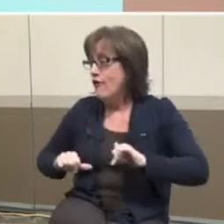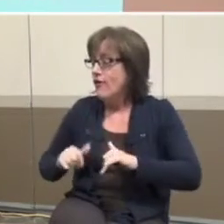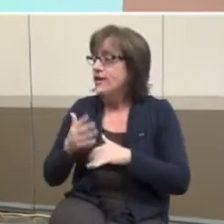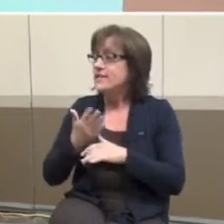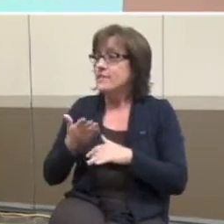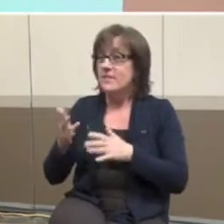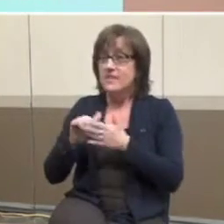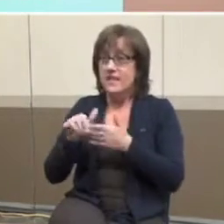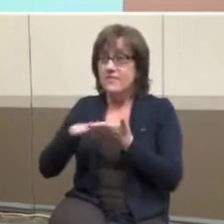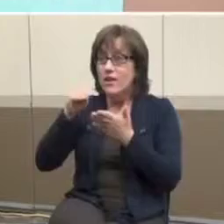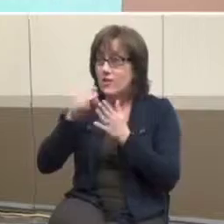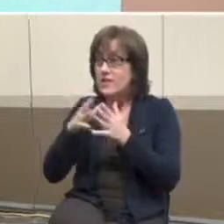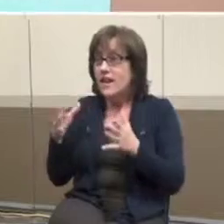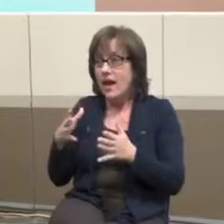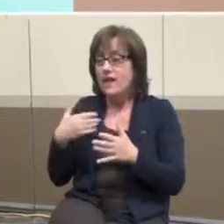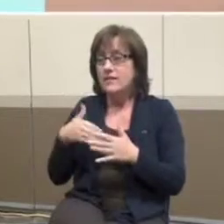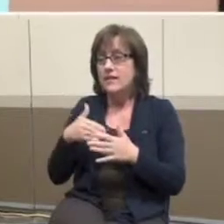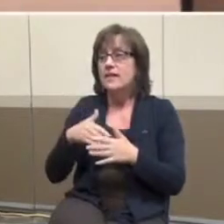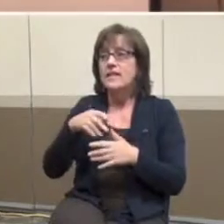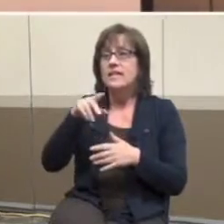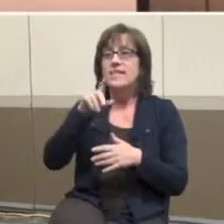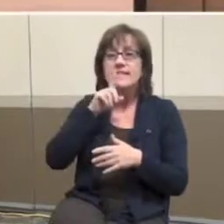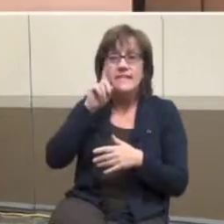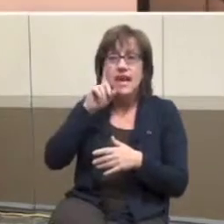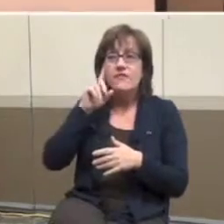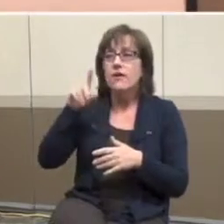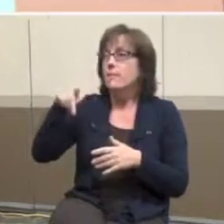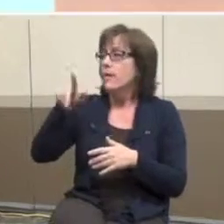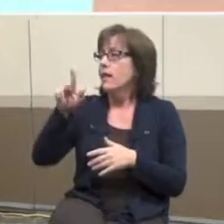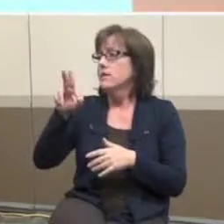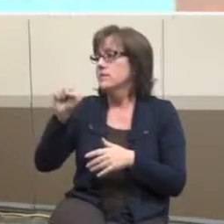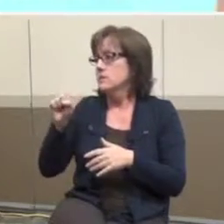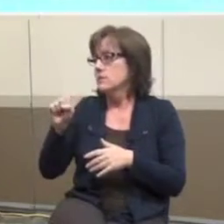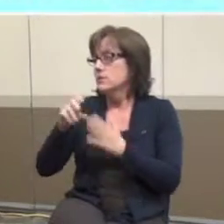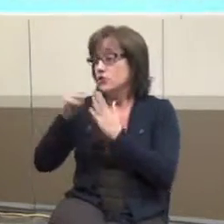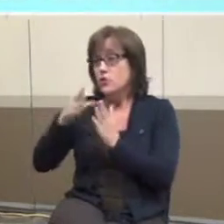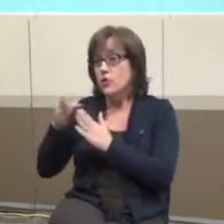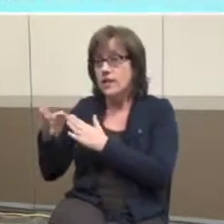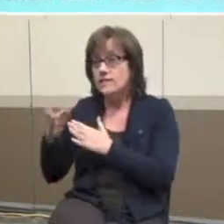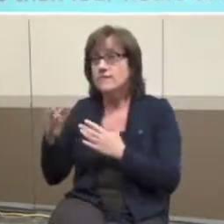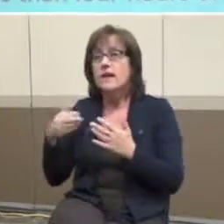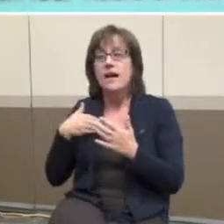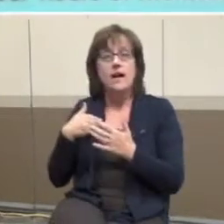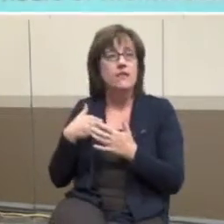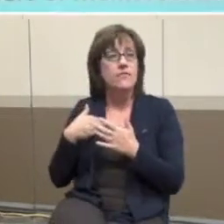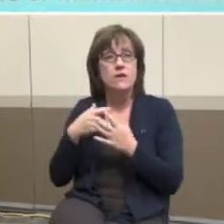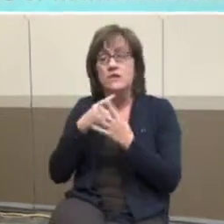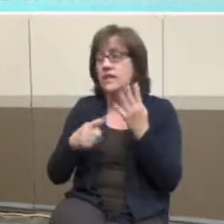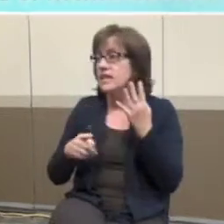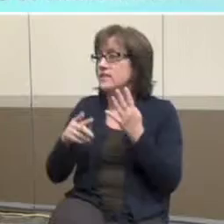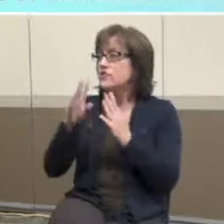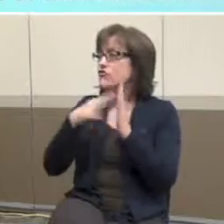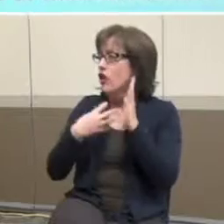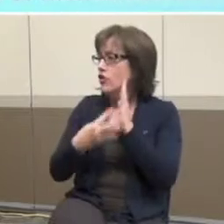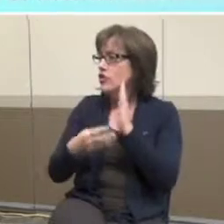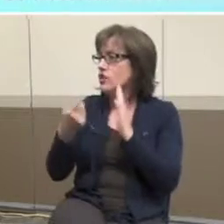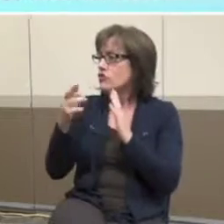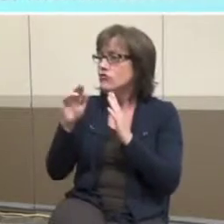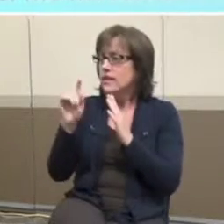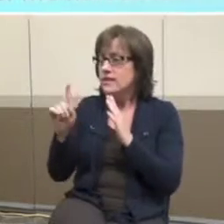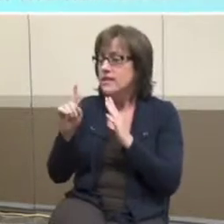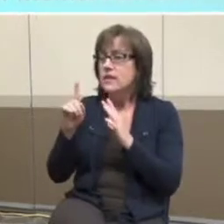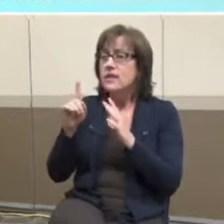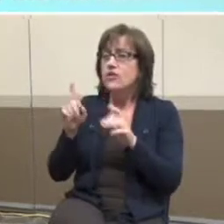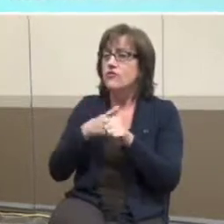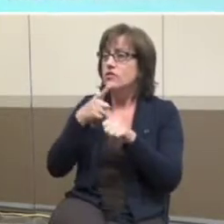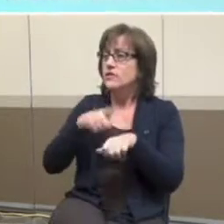things I expected. These Deaf Plus students, I do just a chart, so it's a grid. The first time I